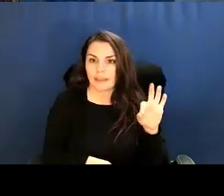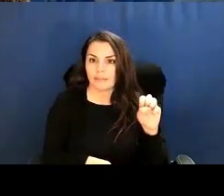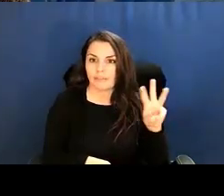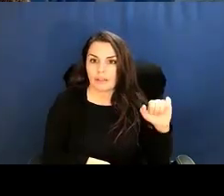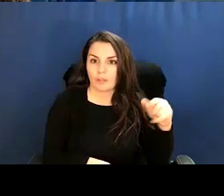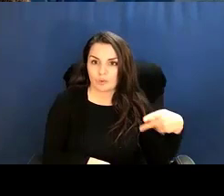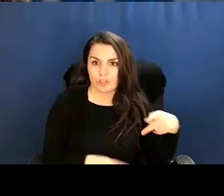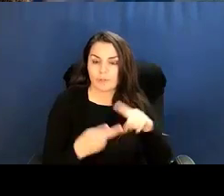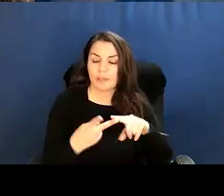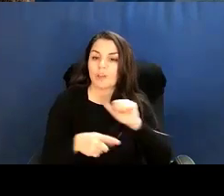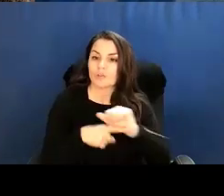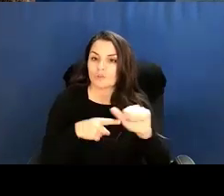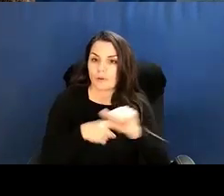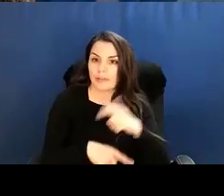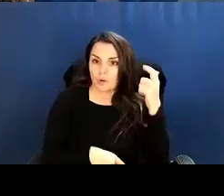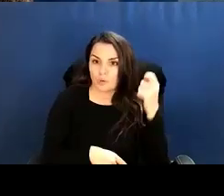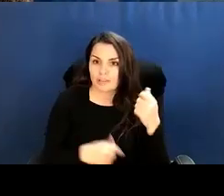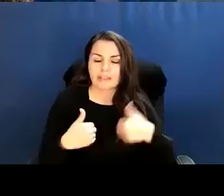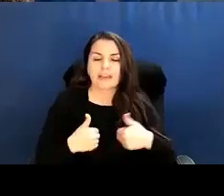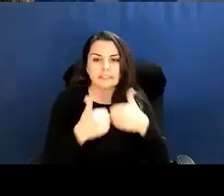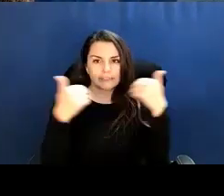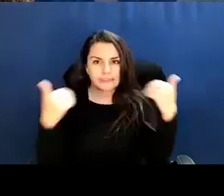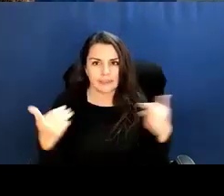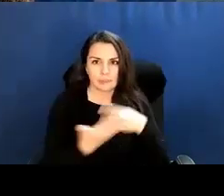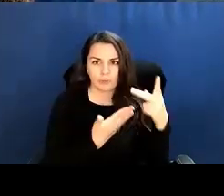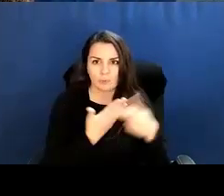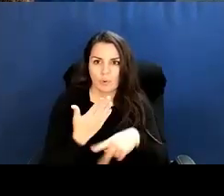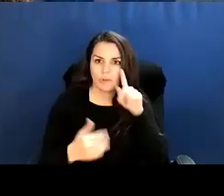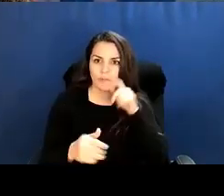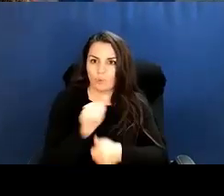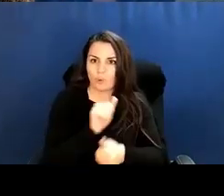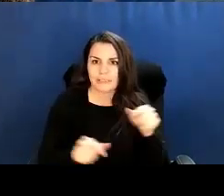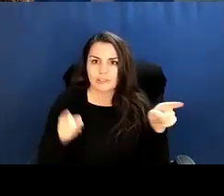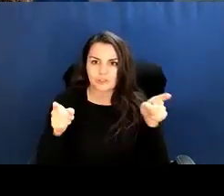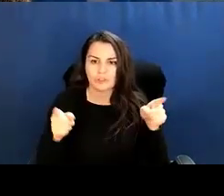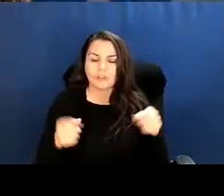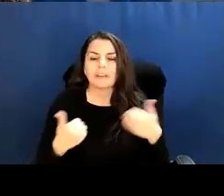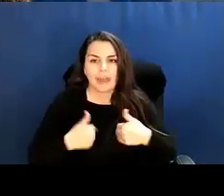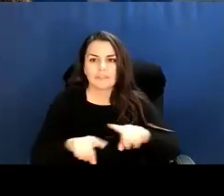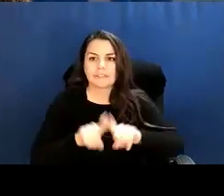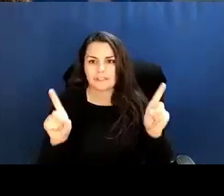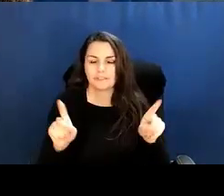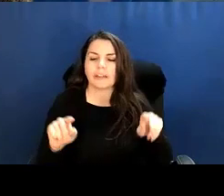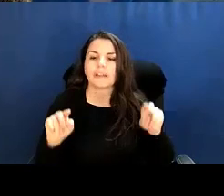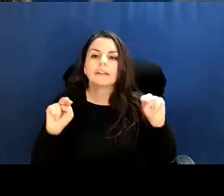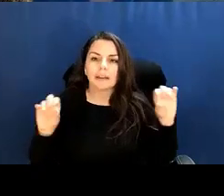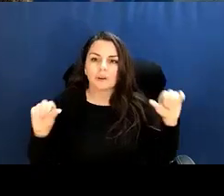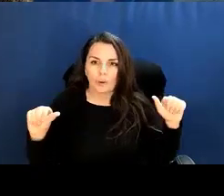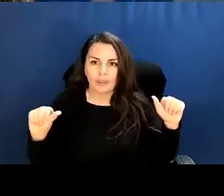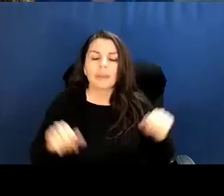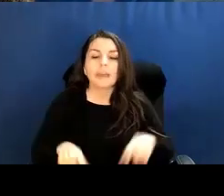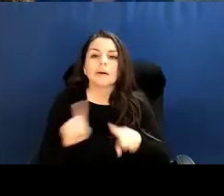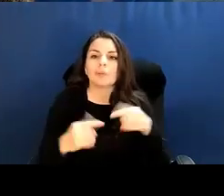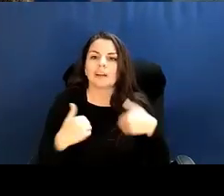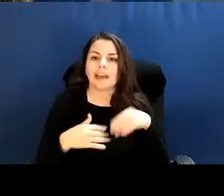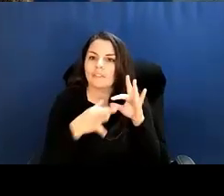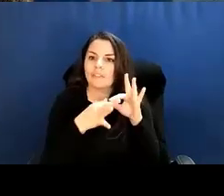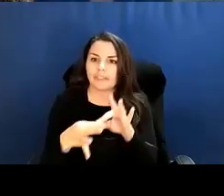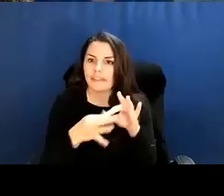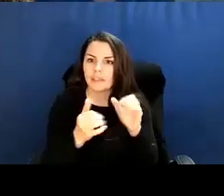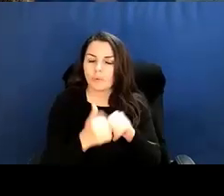There were certainly a lot of questions about the childcare costs and how and when to request those. And